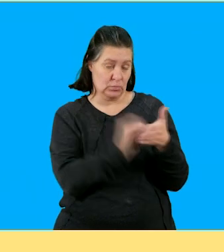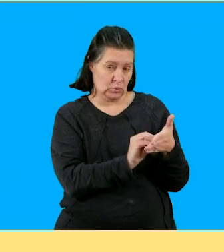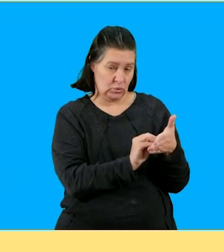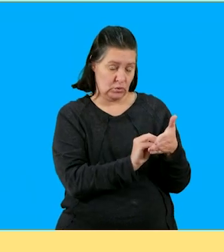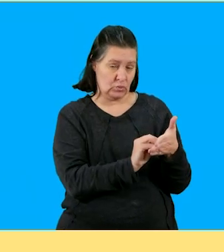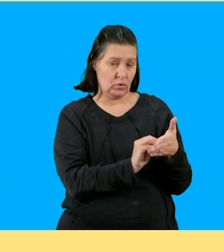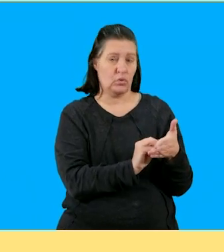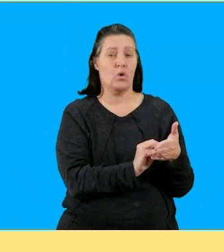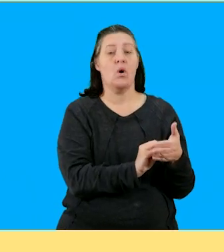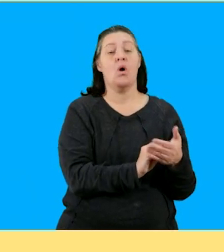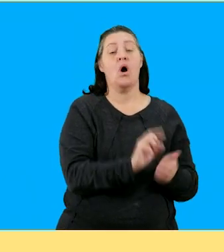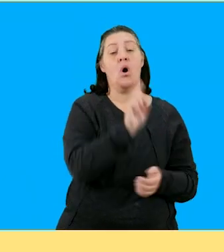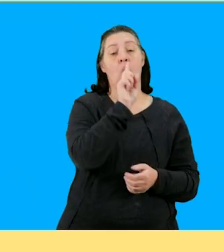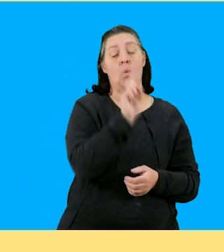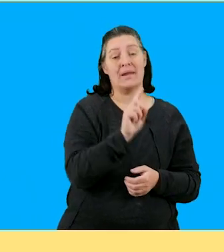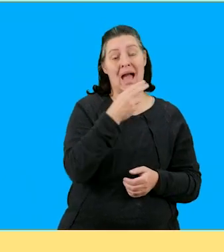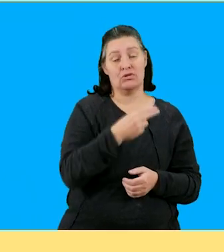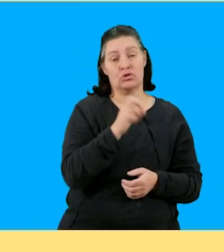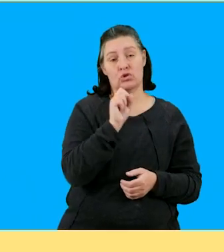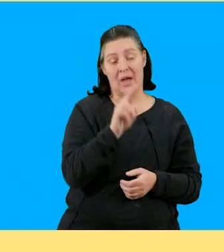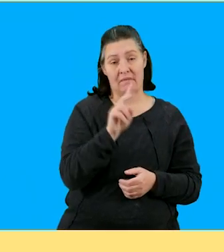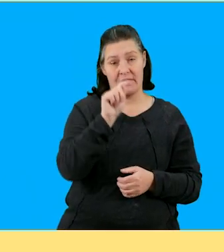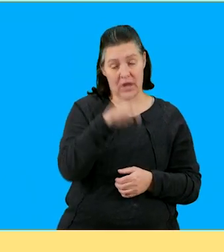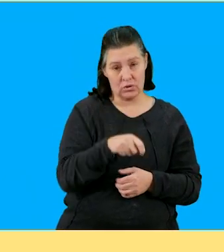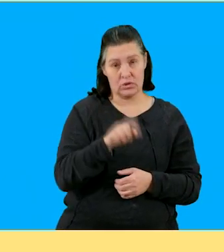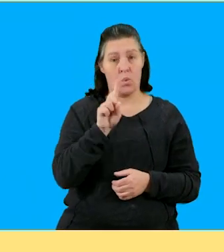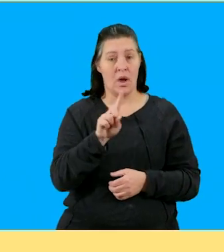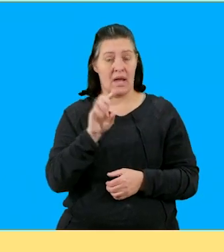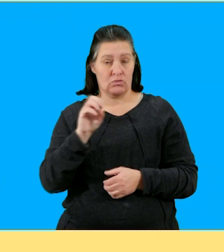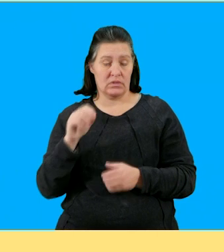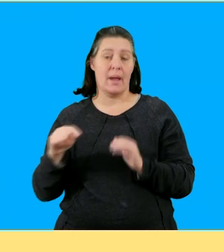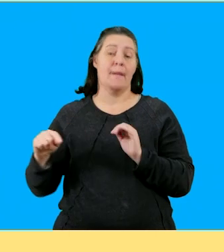say 112,500 minus the